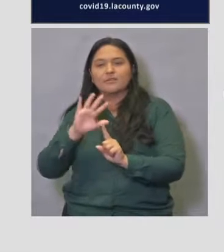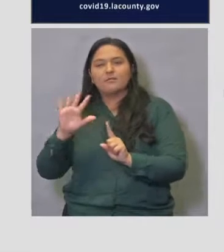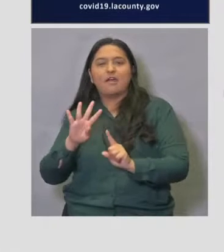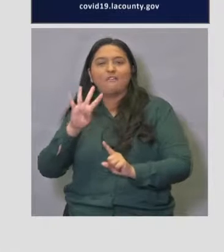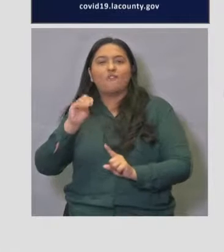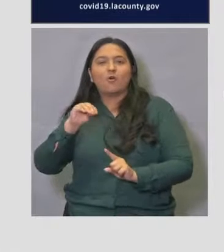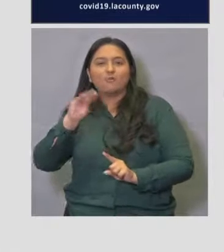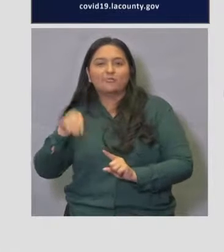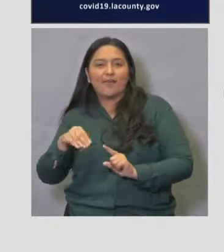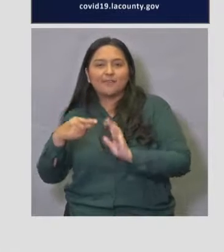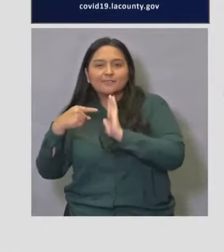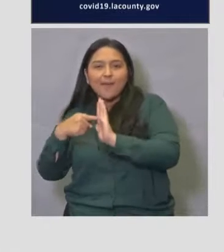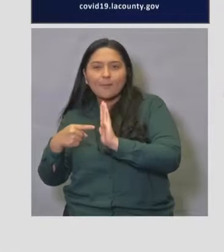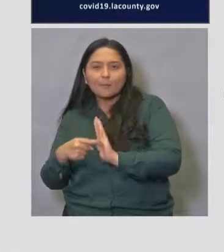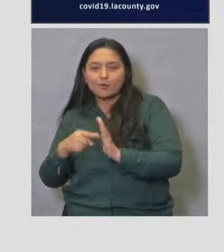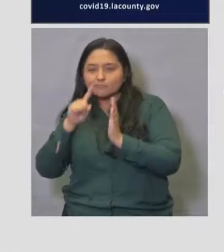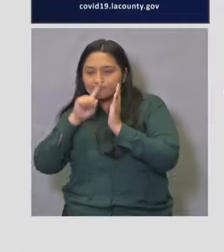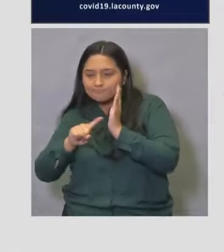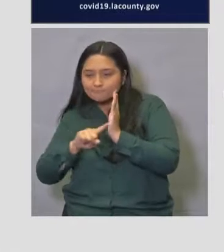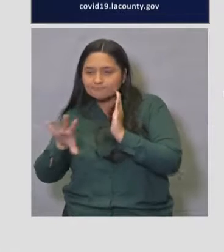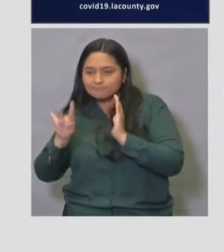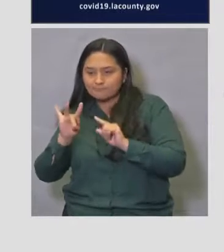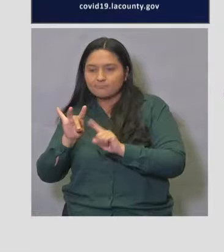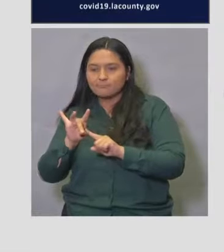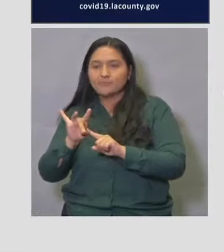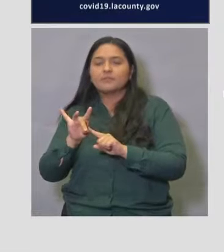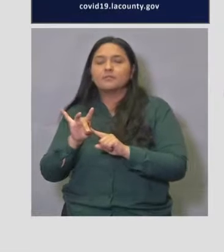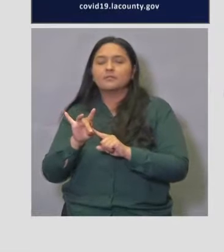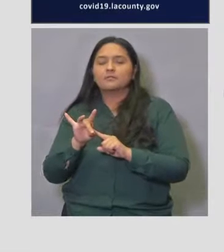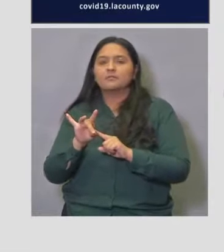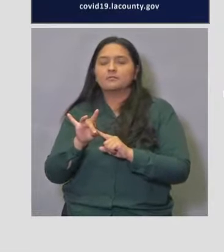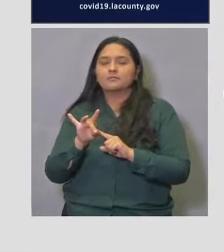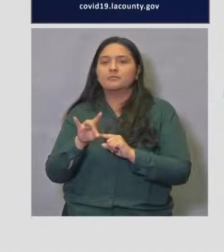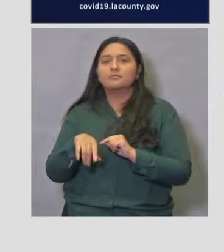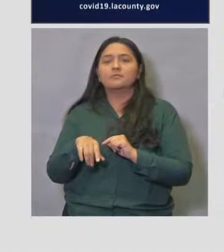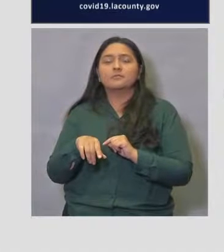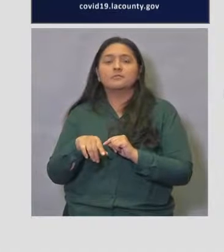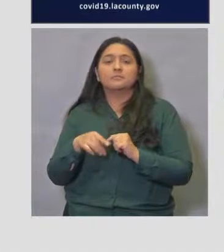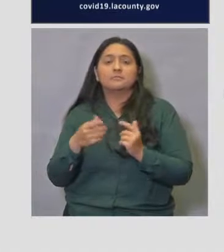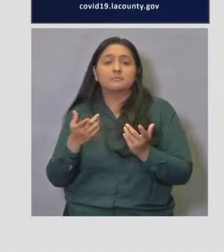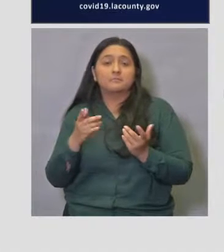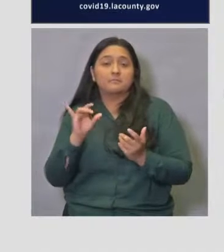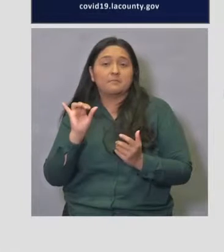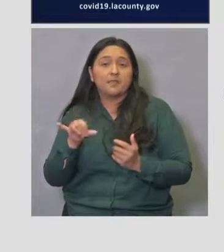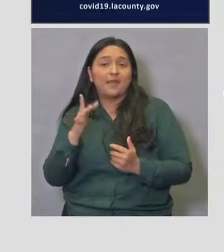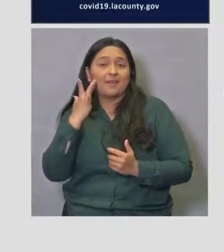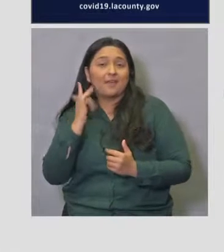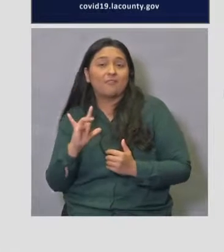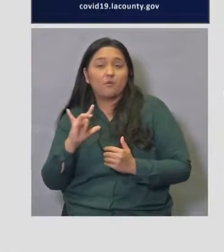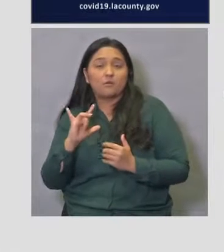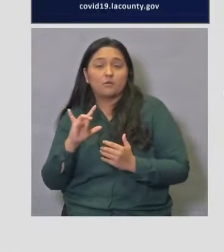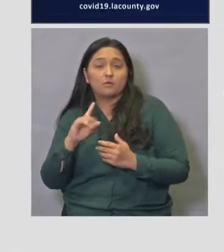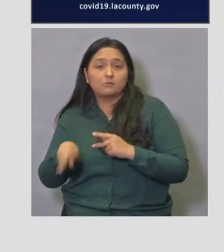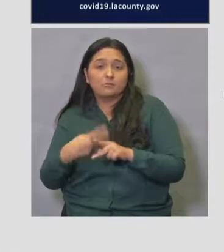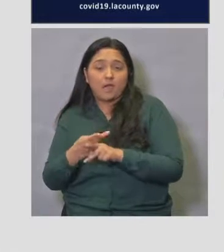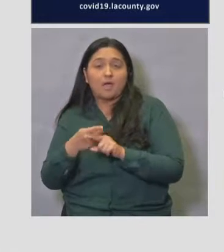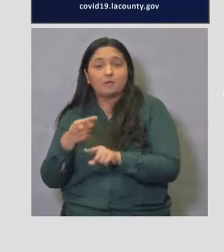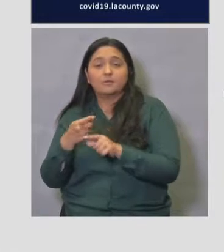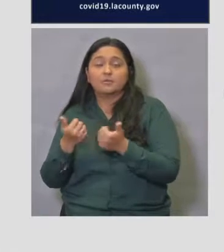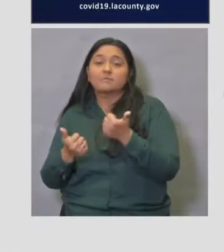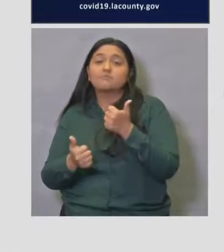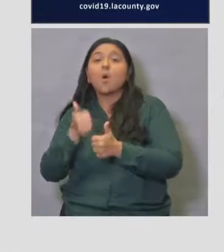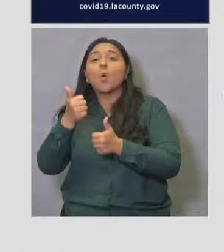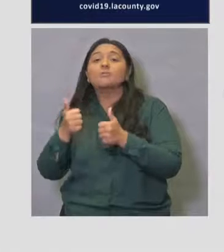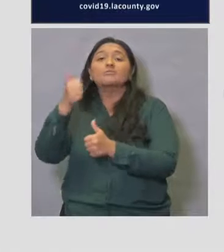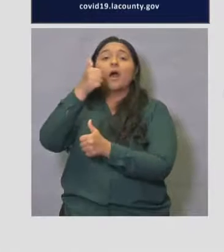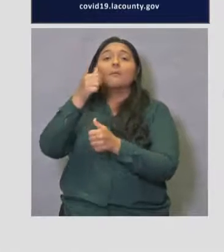tested between the 10th and the 16th, is it fair to say that it's dominant, probably dominant, or will soon be dominant?